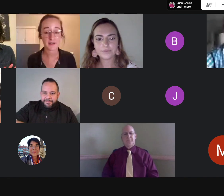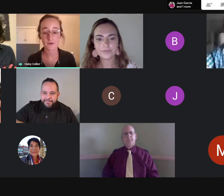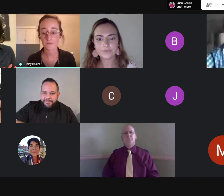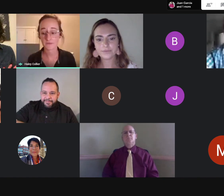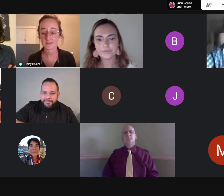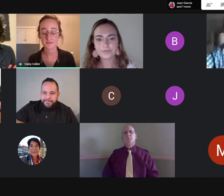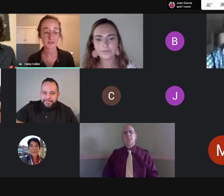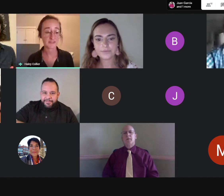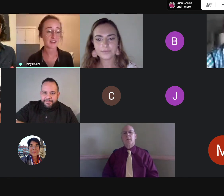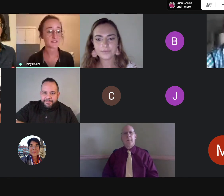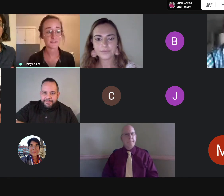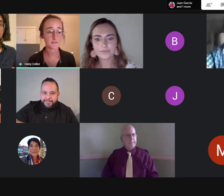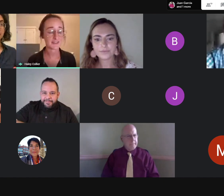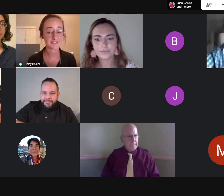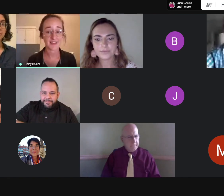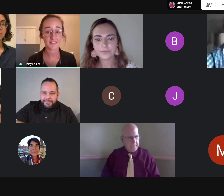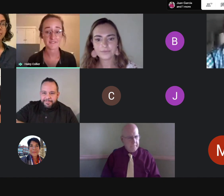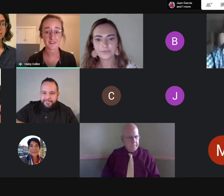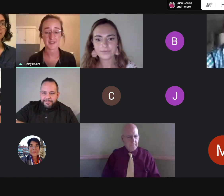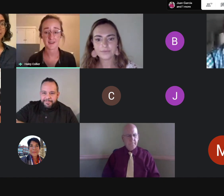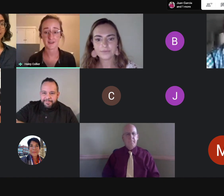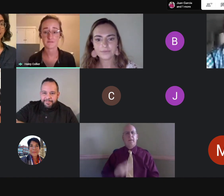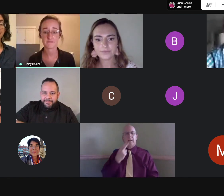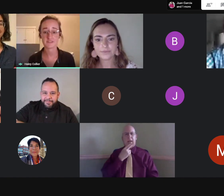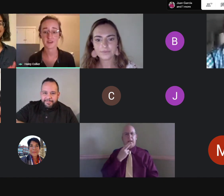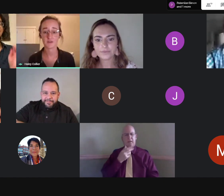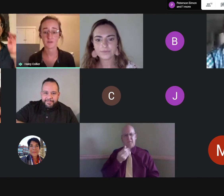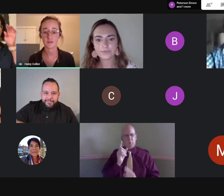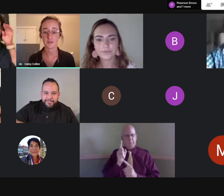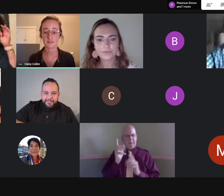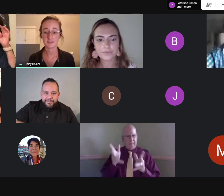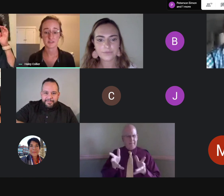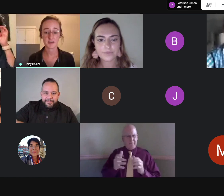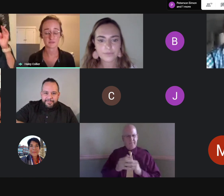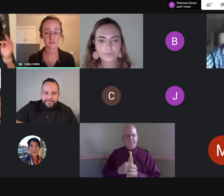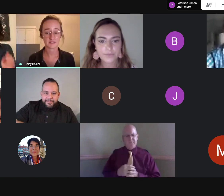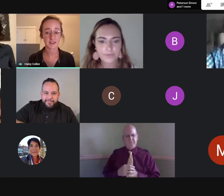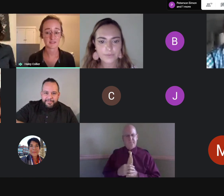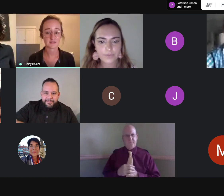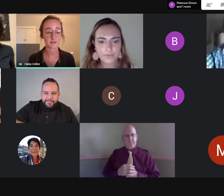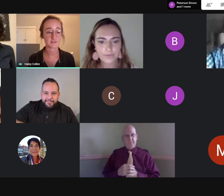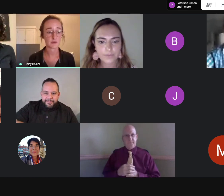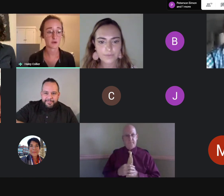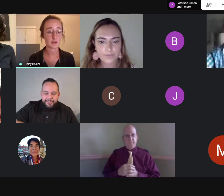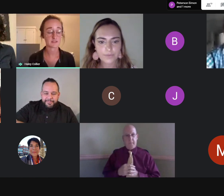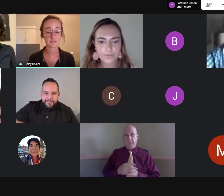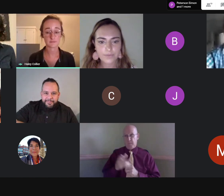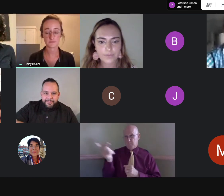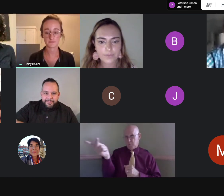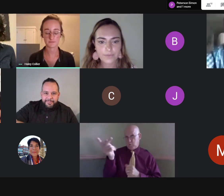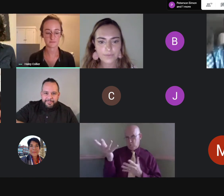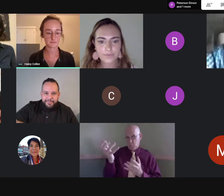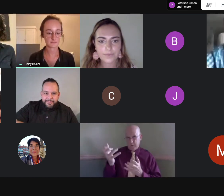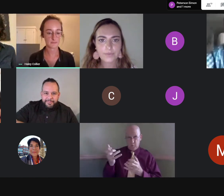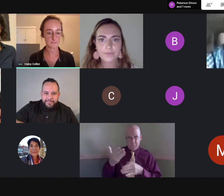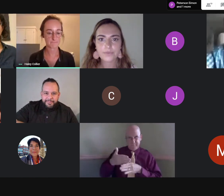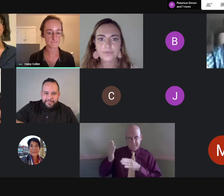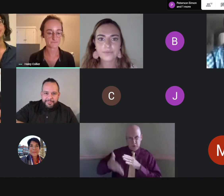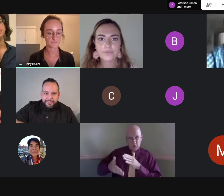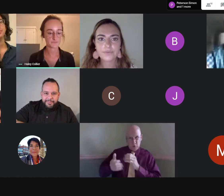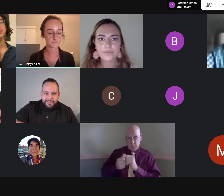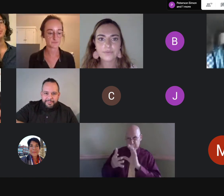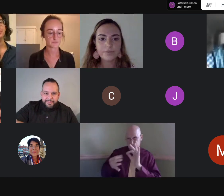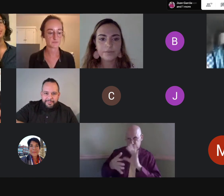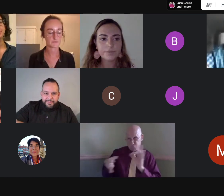All right, great. Well, we only have a few minutes left. So did you guys want to say some closing words?